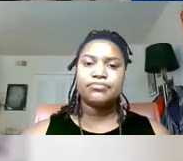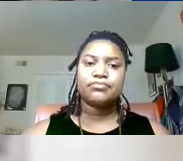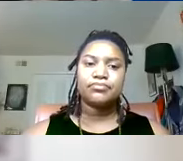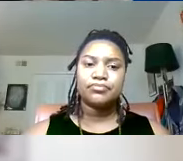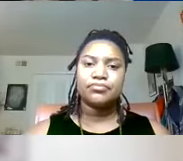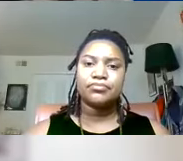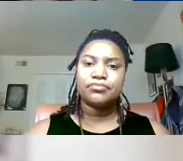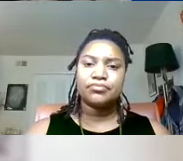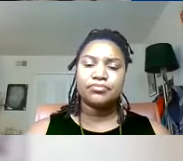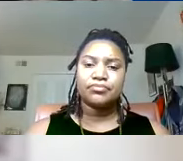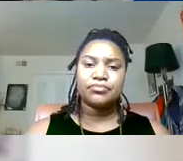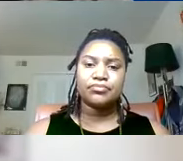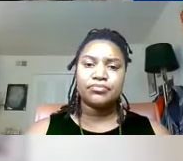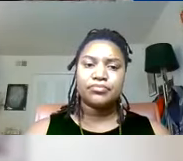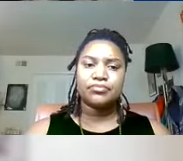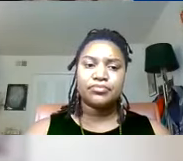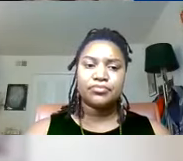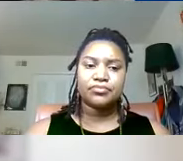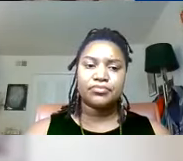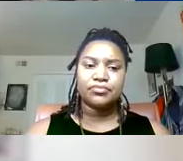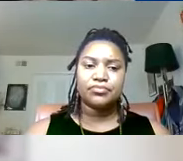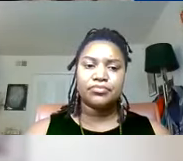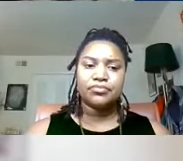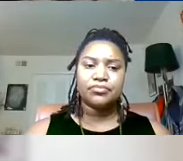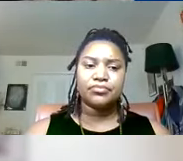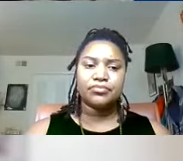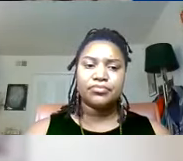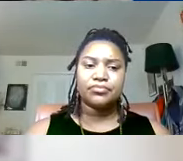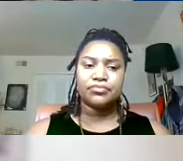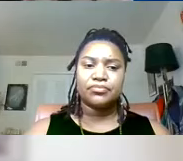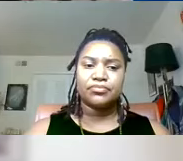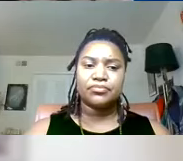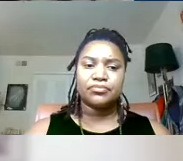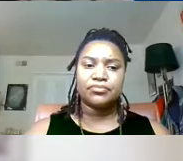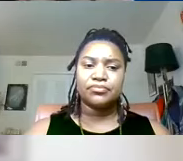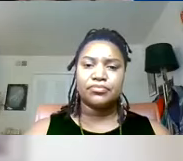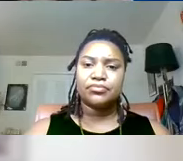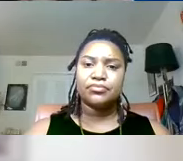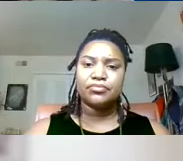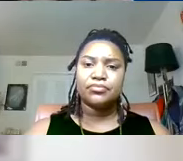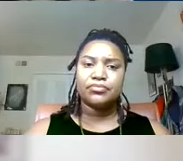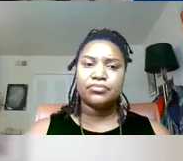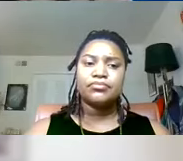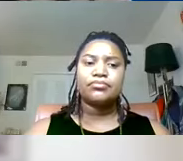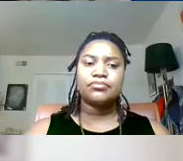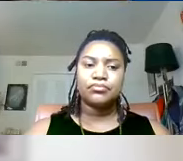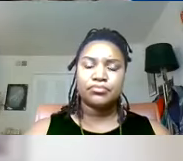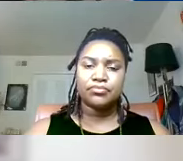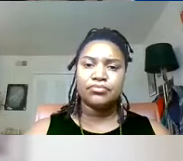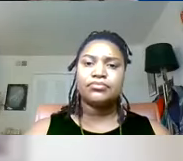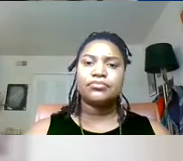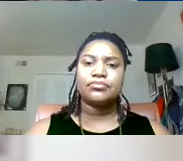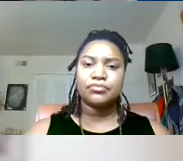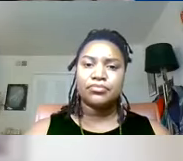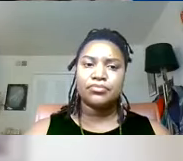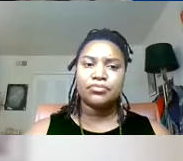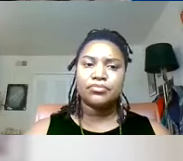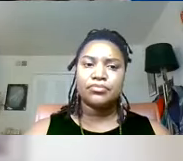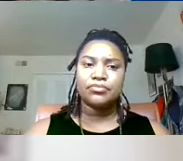about our history is a group of people to where love has been absent in regards to how our government